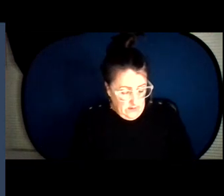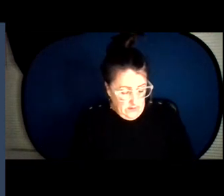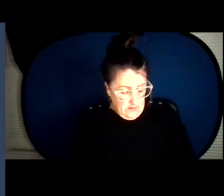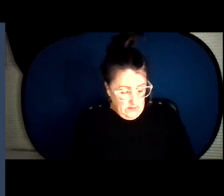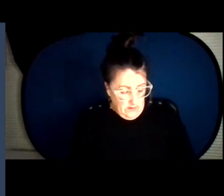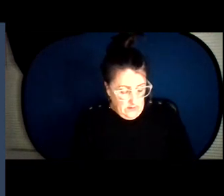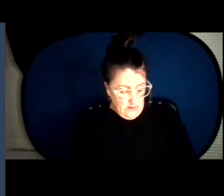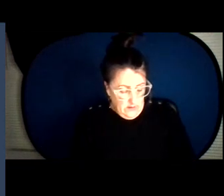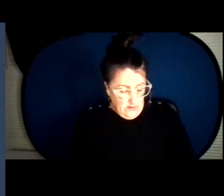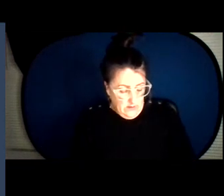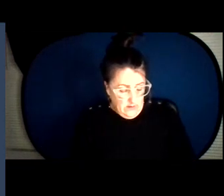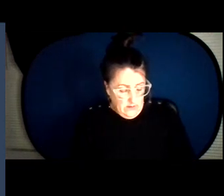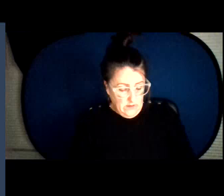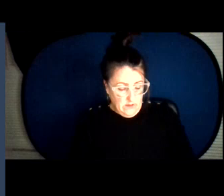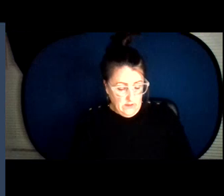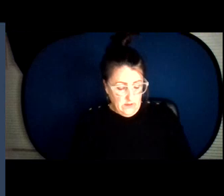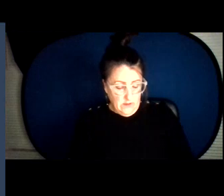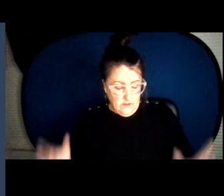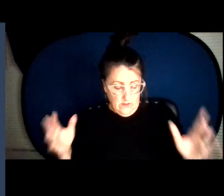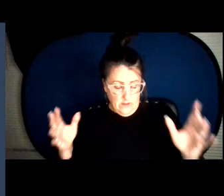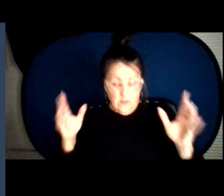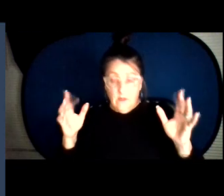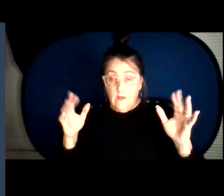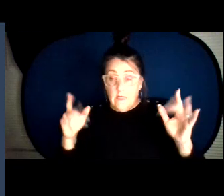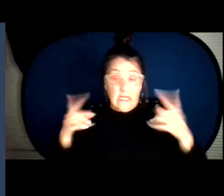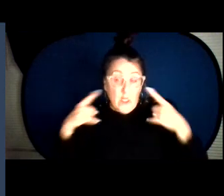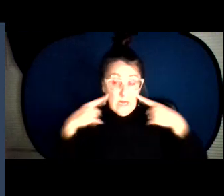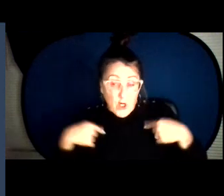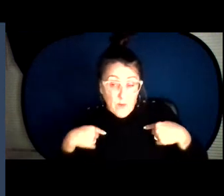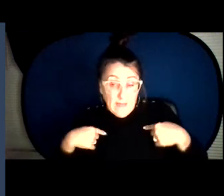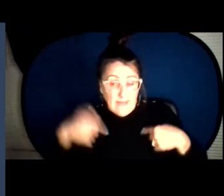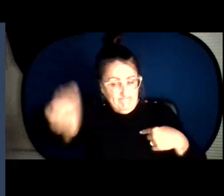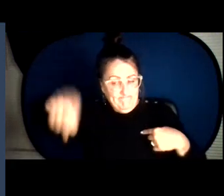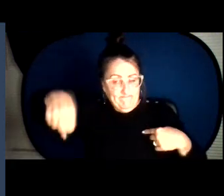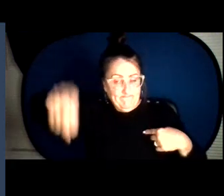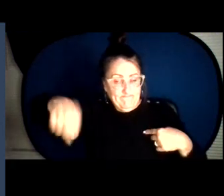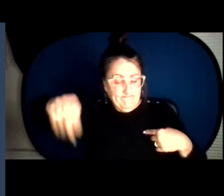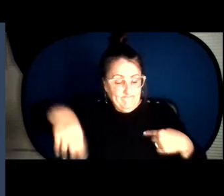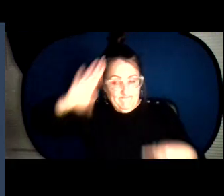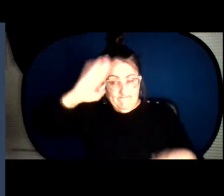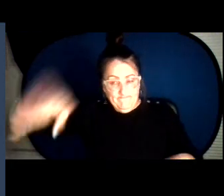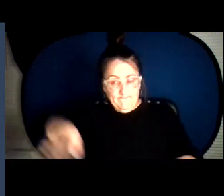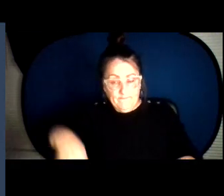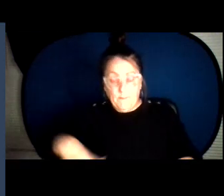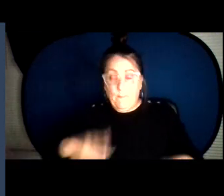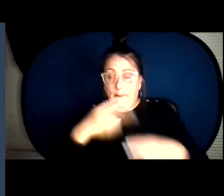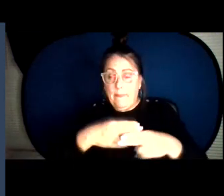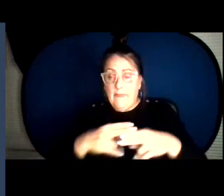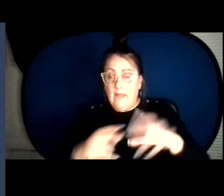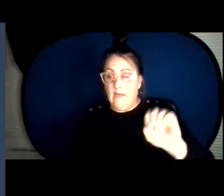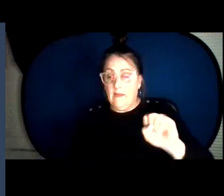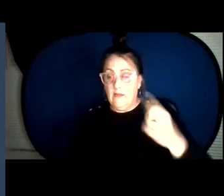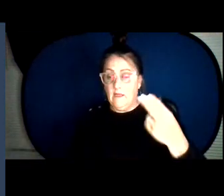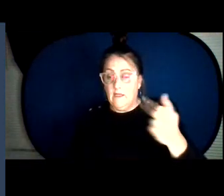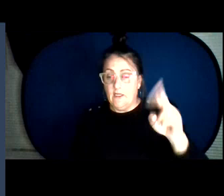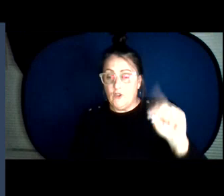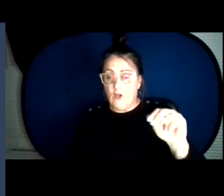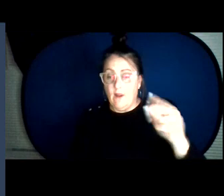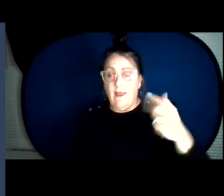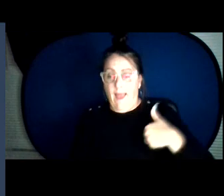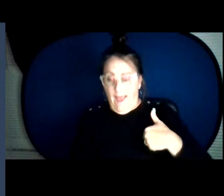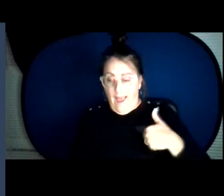Yes, hello. Can you guys hear me? Yes, we can hear you. Yes, hi. My name is Sean Salazar. I am one of the